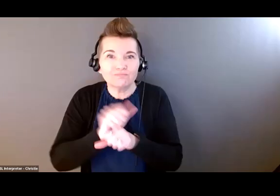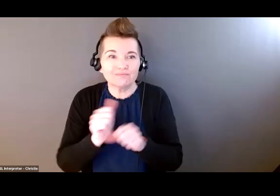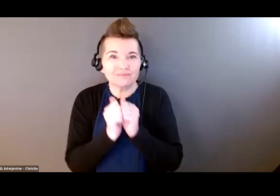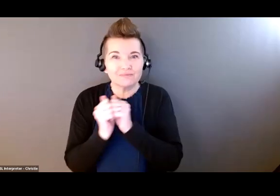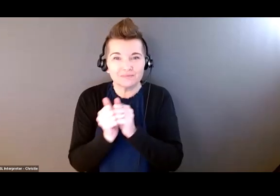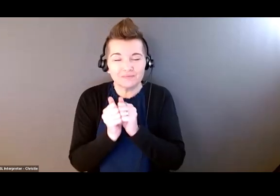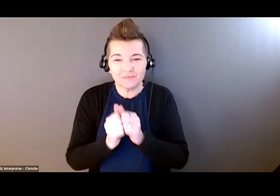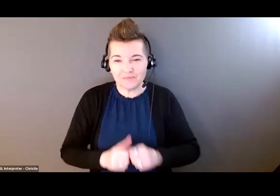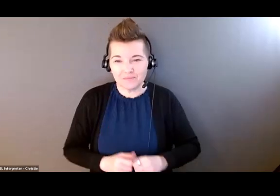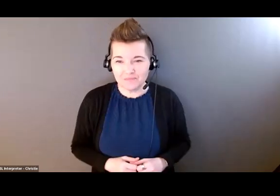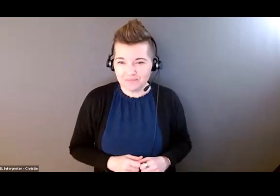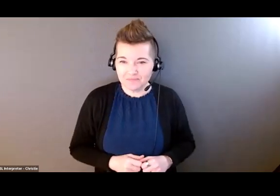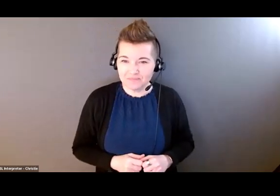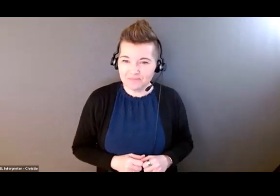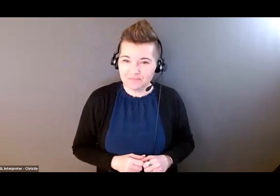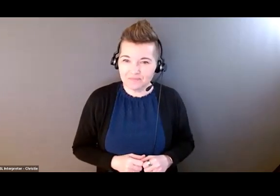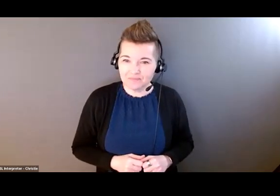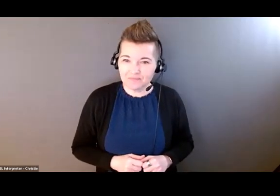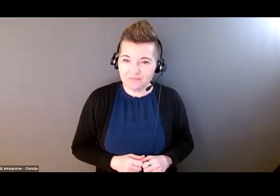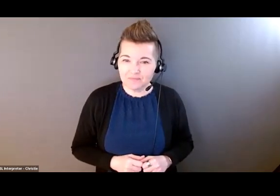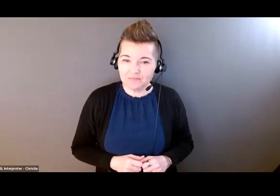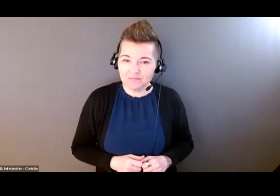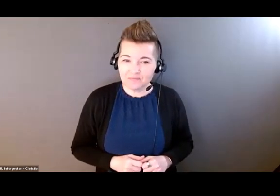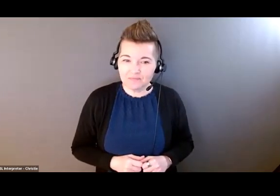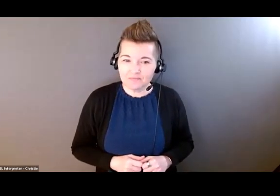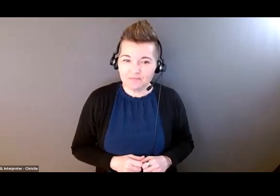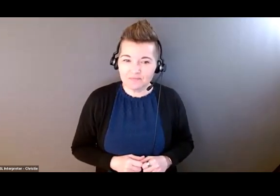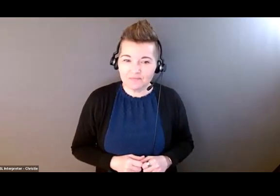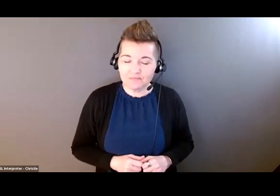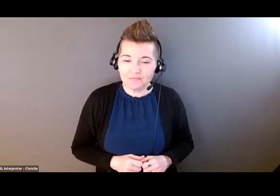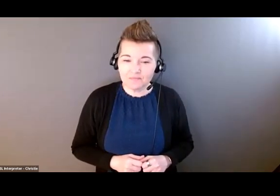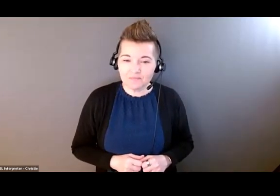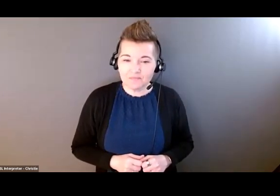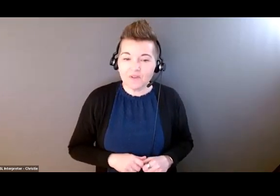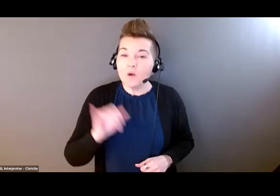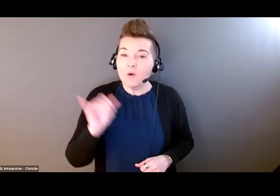did this. We stood true, we stood fast, and we stood together.